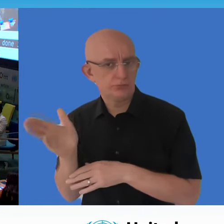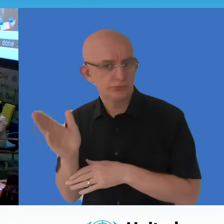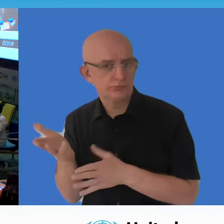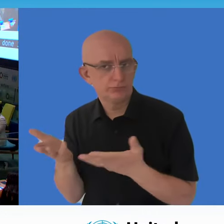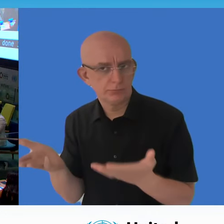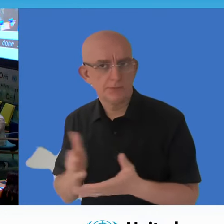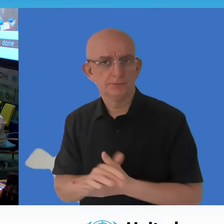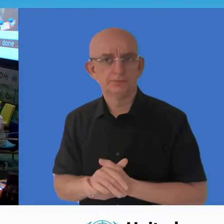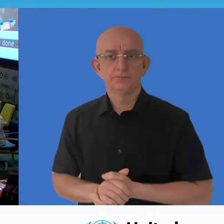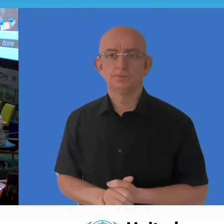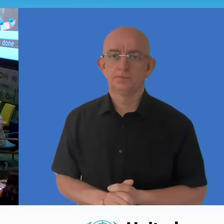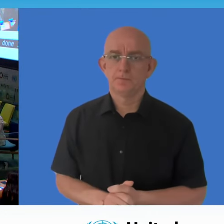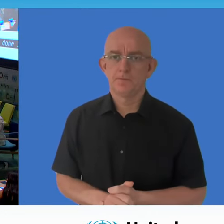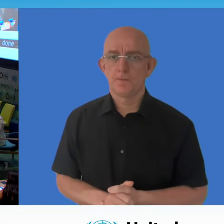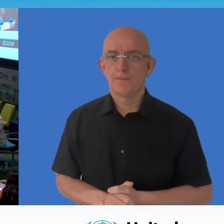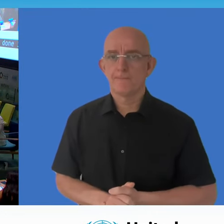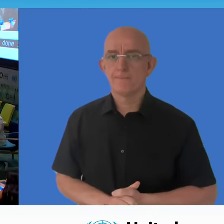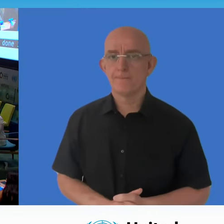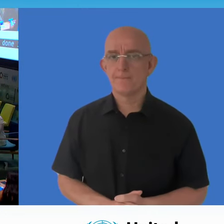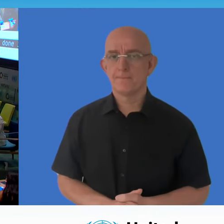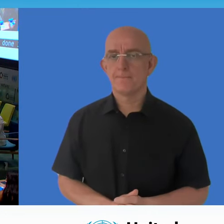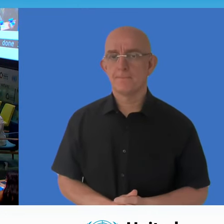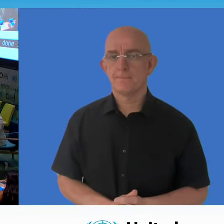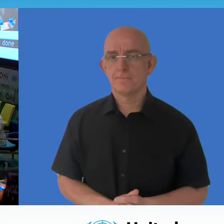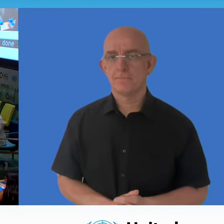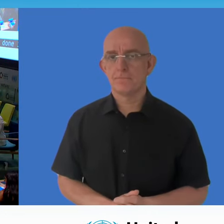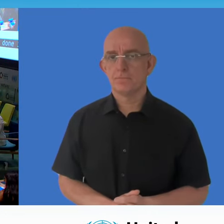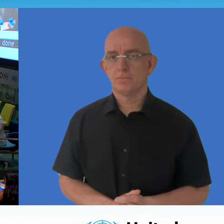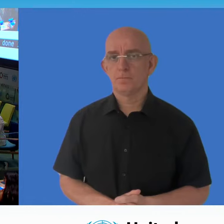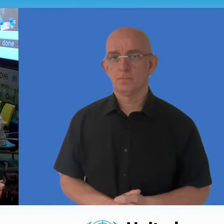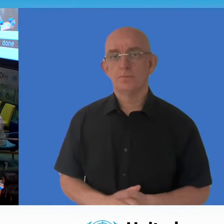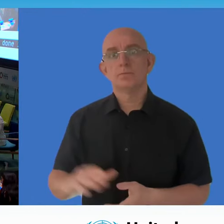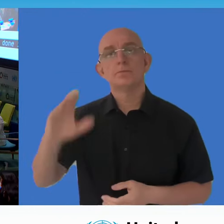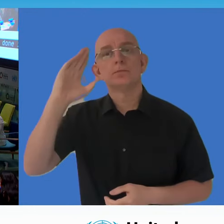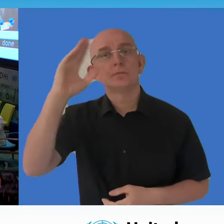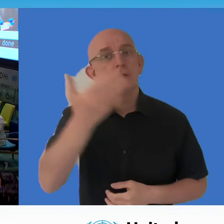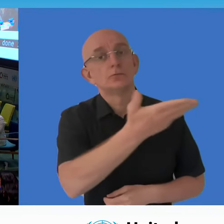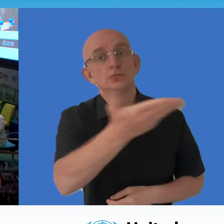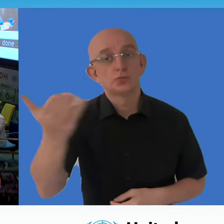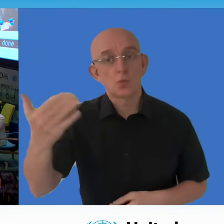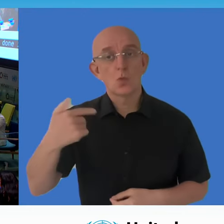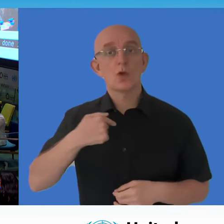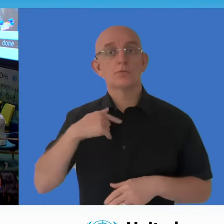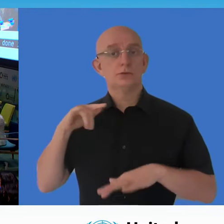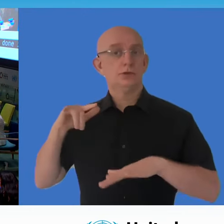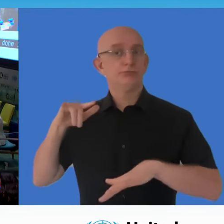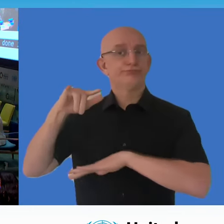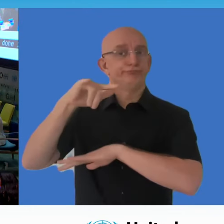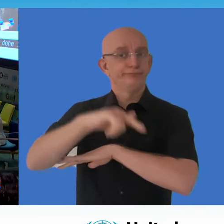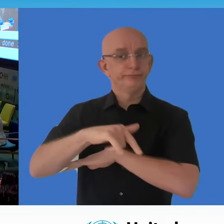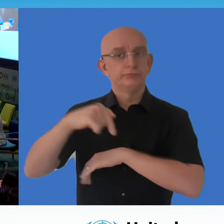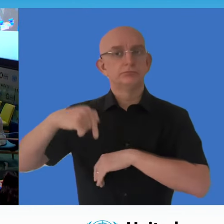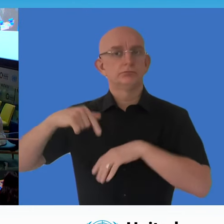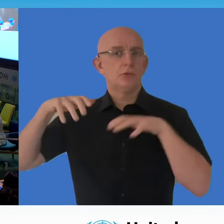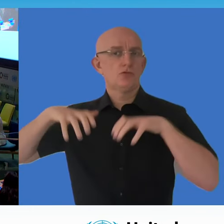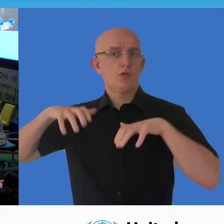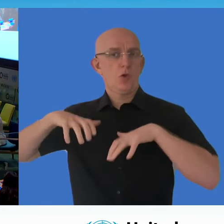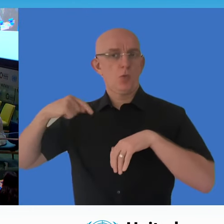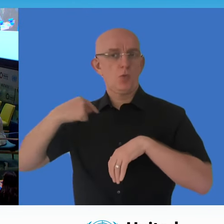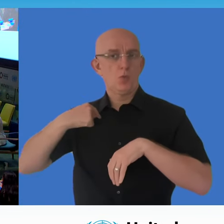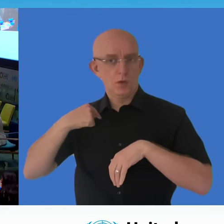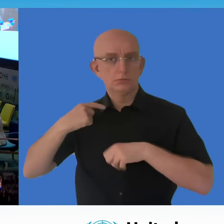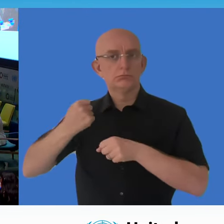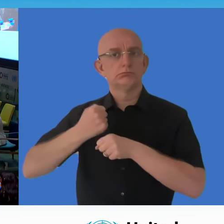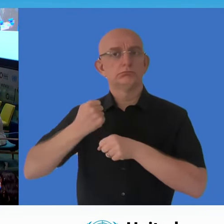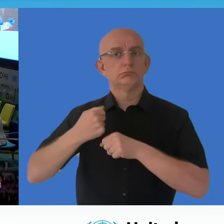Hello everyone, I'm from Democratic Republic of Congo and I'm an entrepreneur since 2014